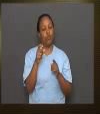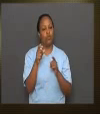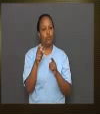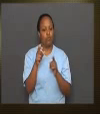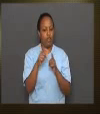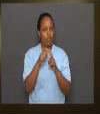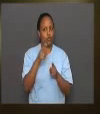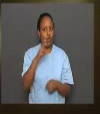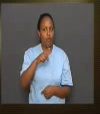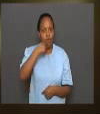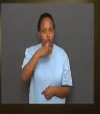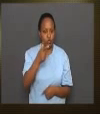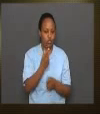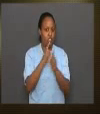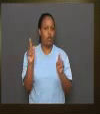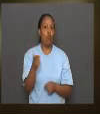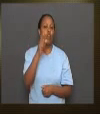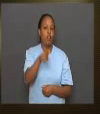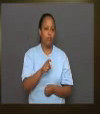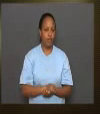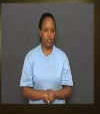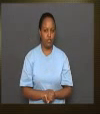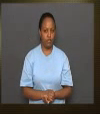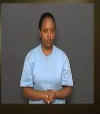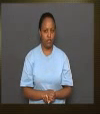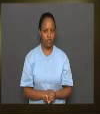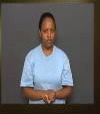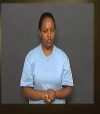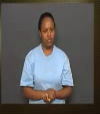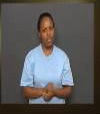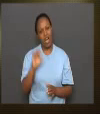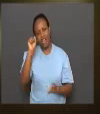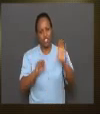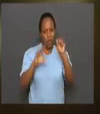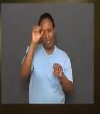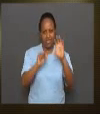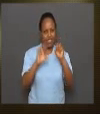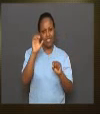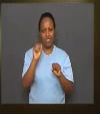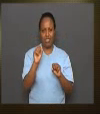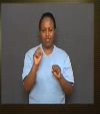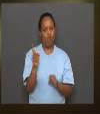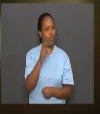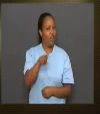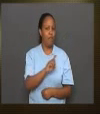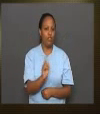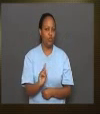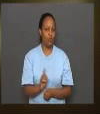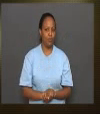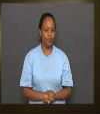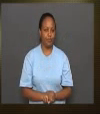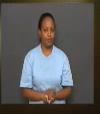language. They must not be ambiguous or vague, because it